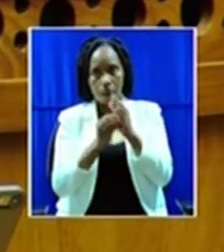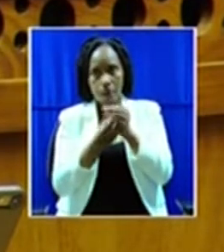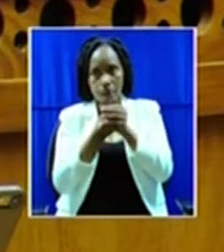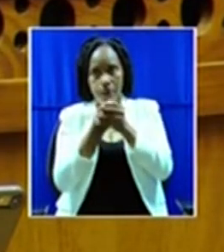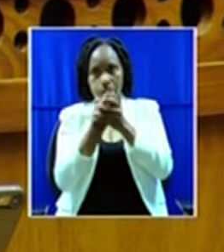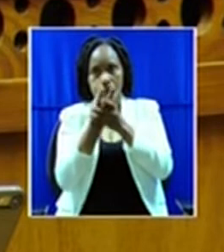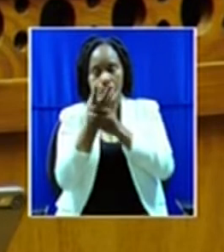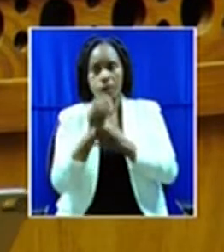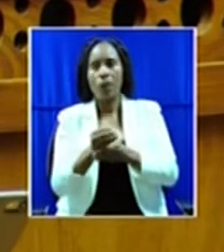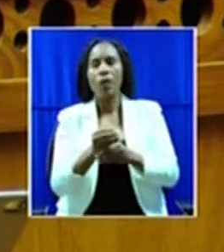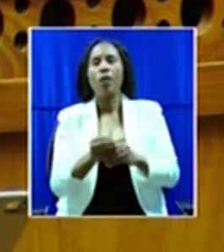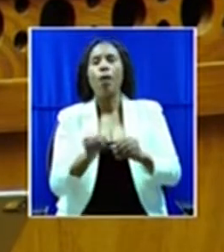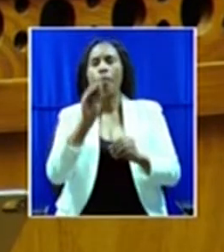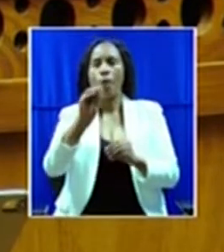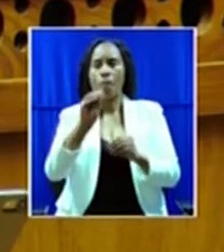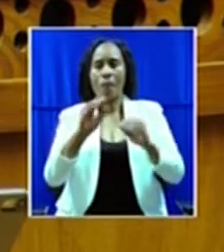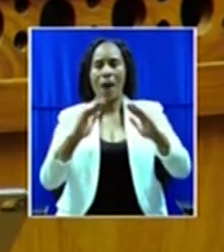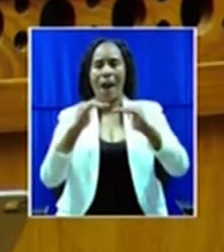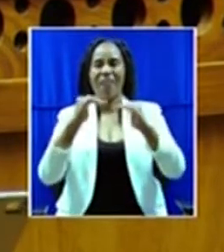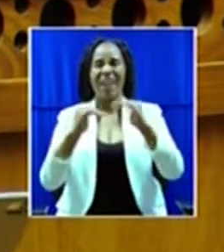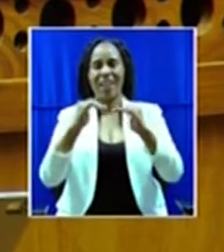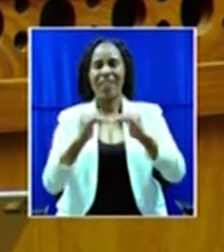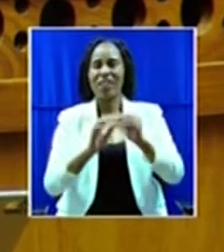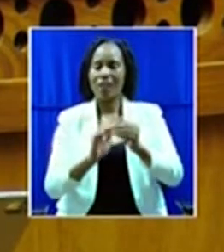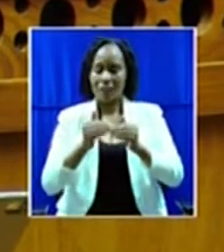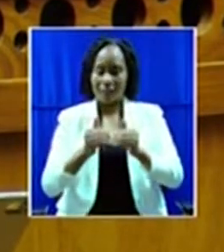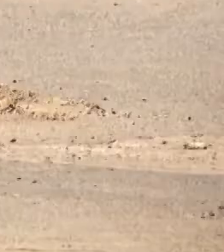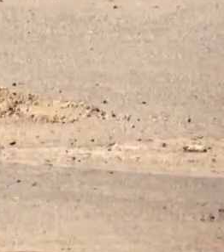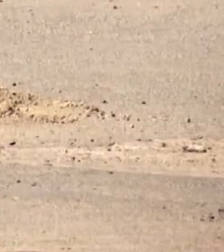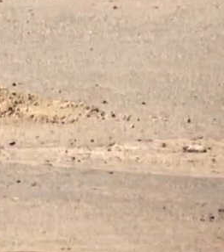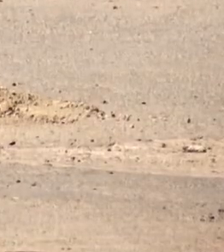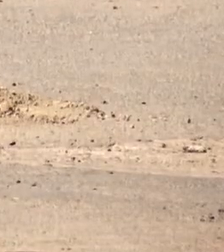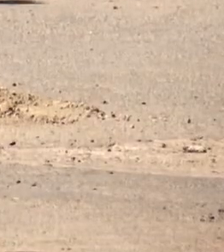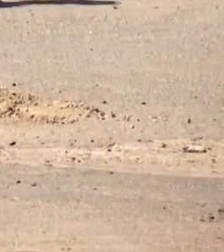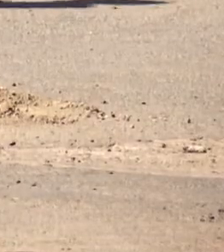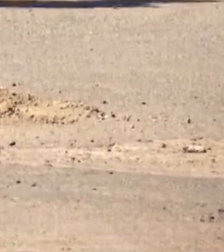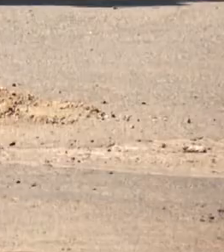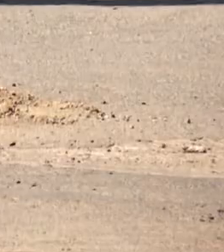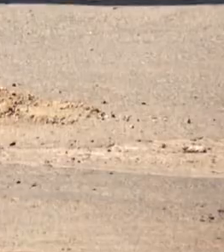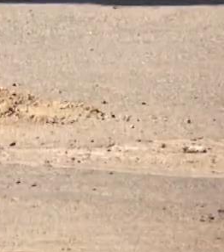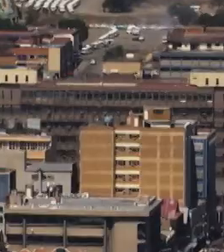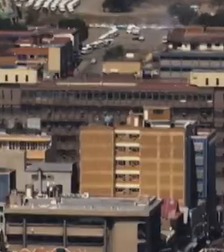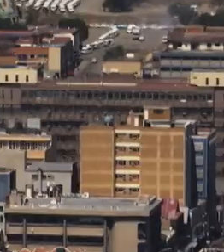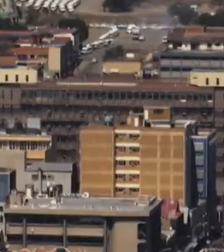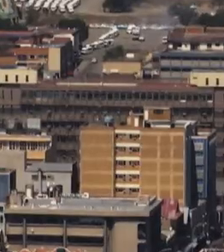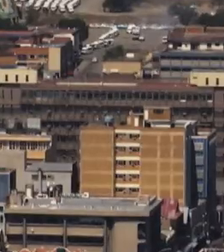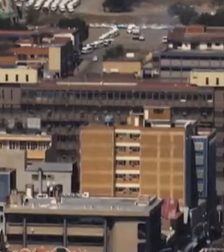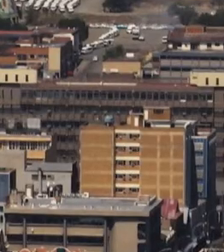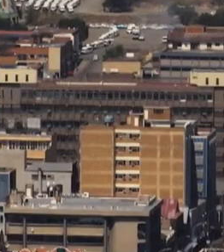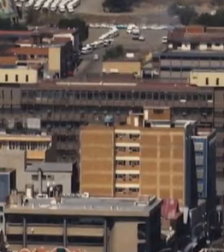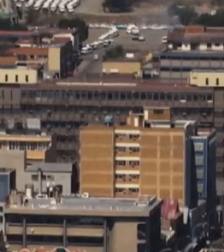growth over the next 10 years to about 3% per annum. Die ontwikkeling van infrastructuur is die